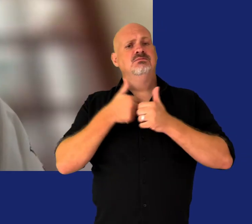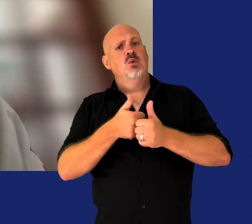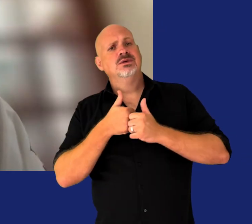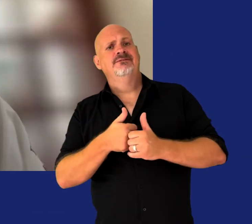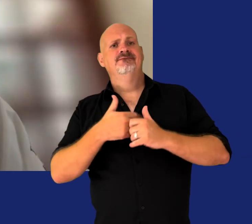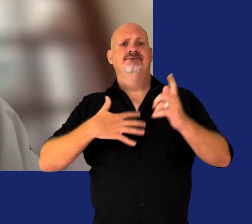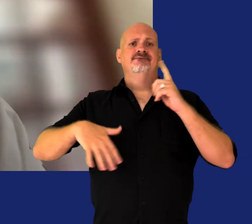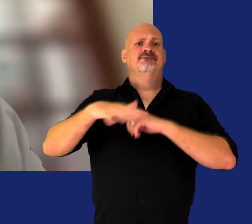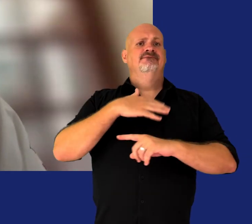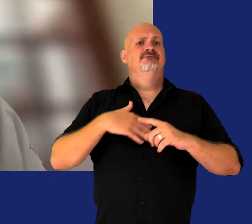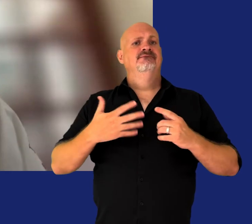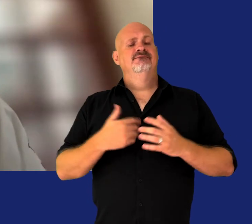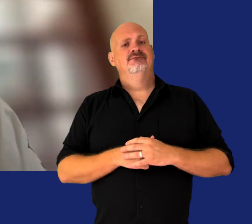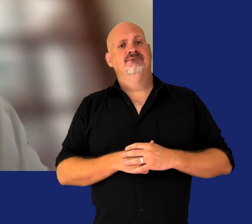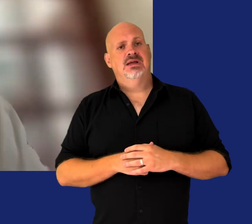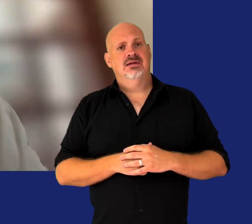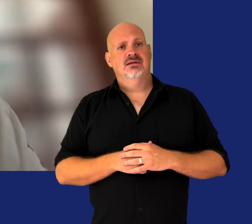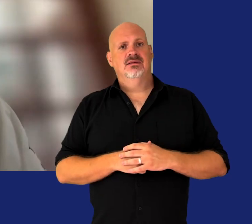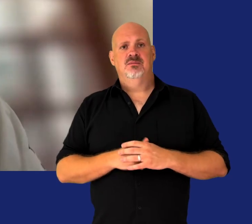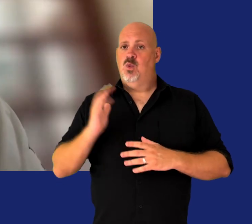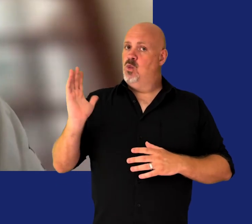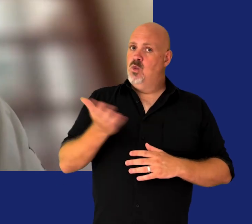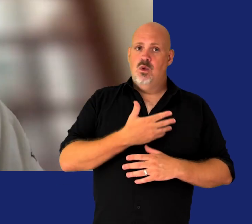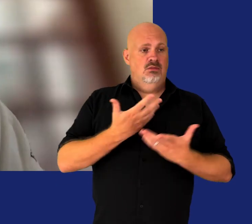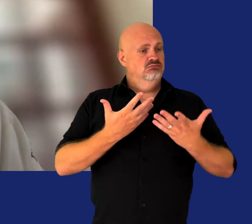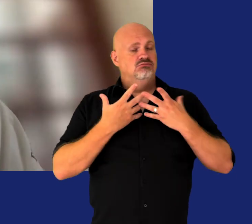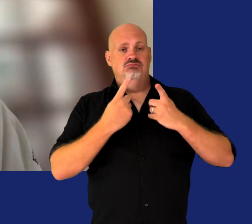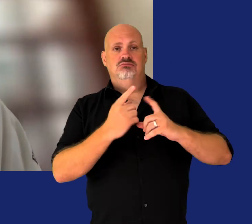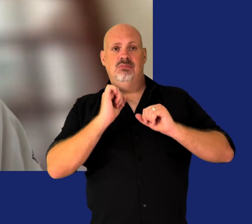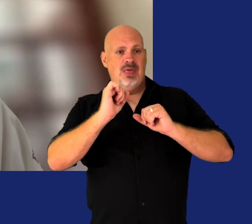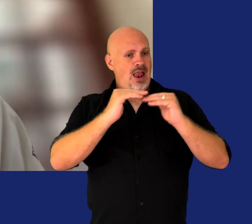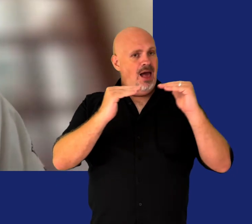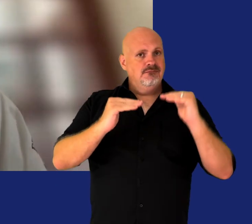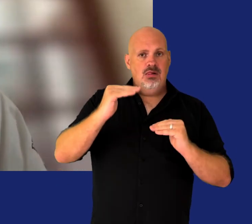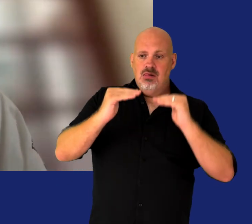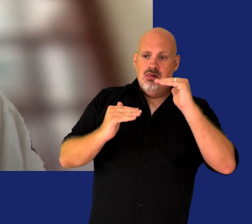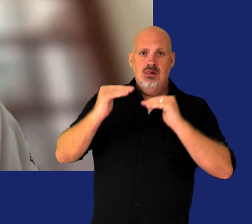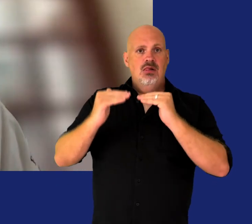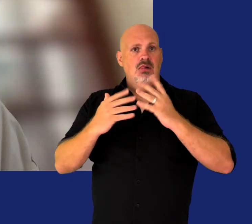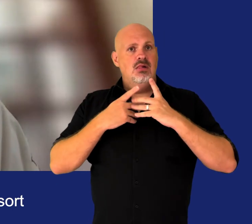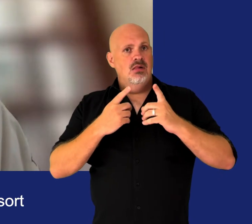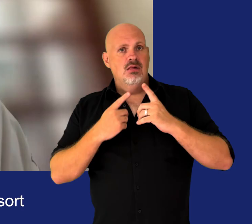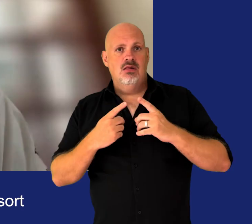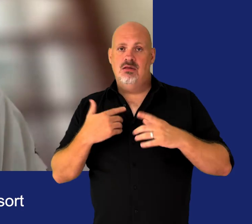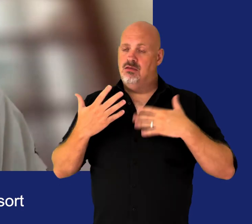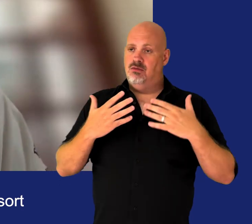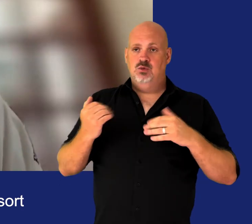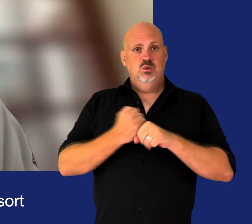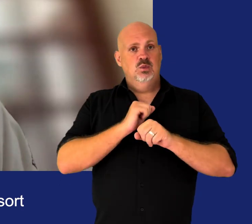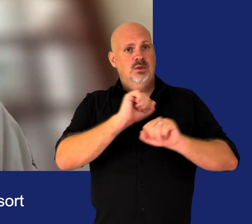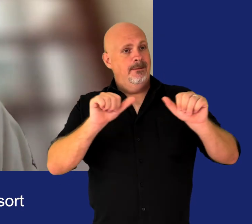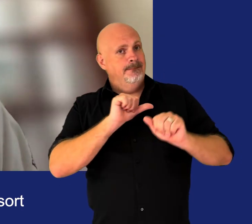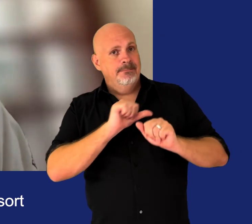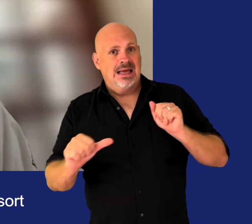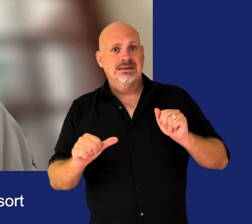very warm, supportive environment, enables everybody to work at their own level, which is great. Everyone's there doing their